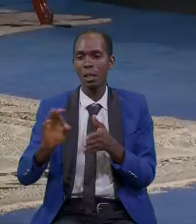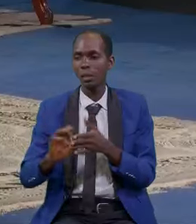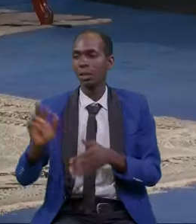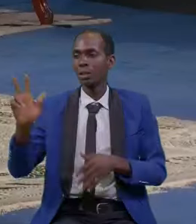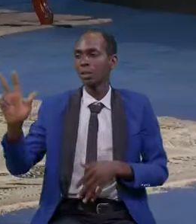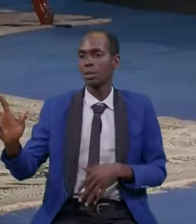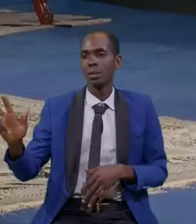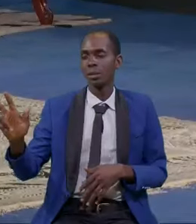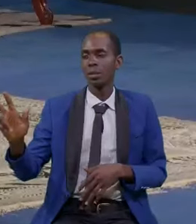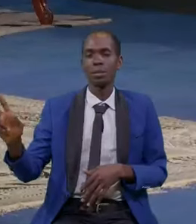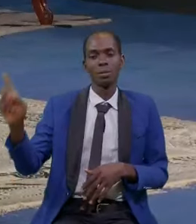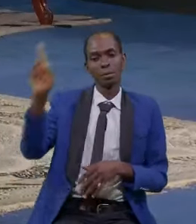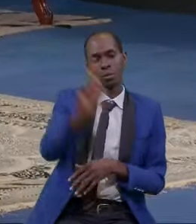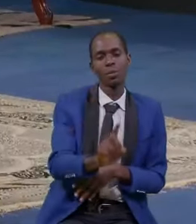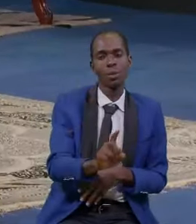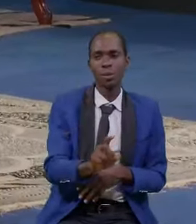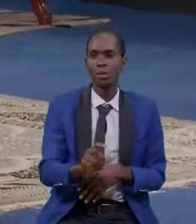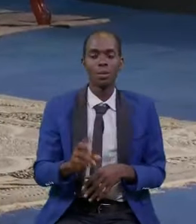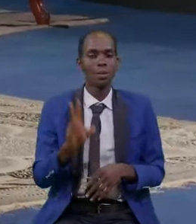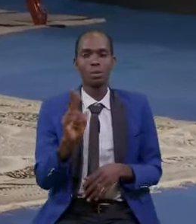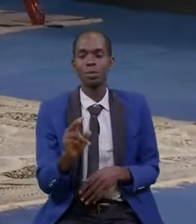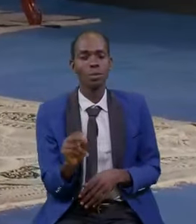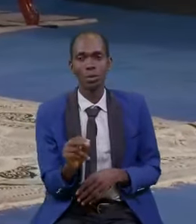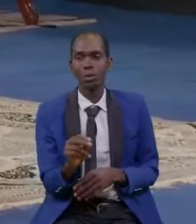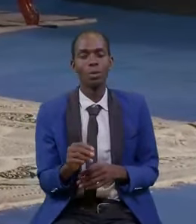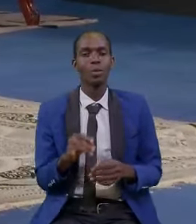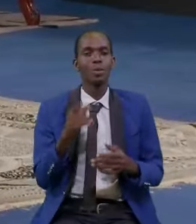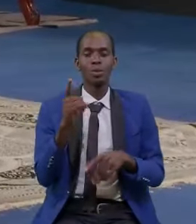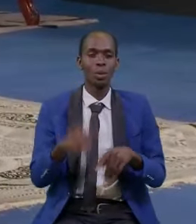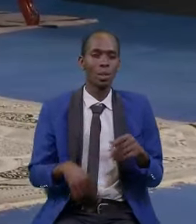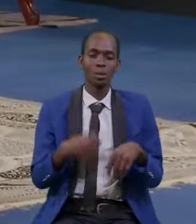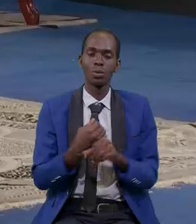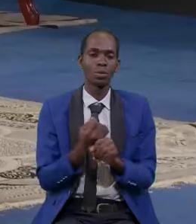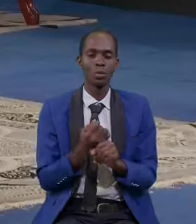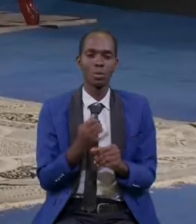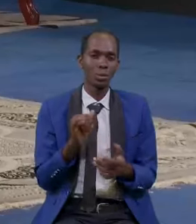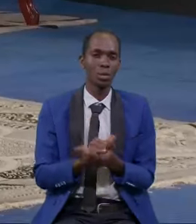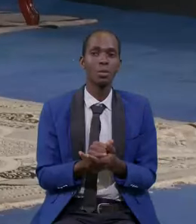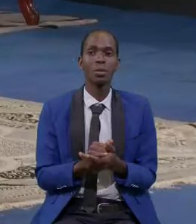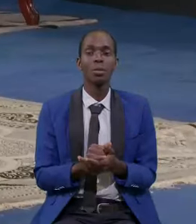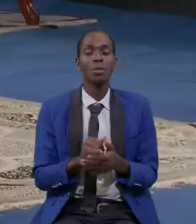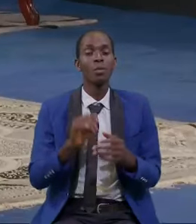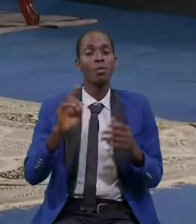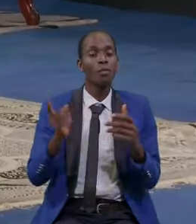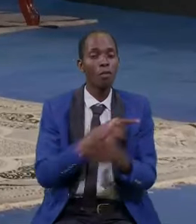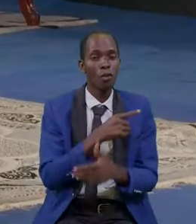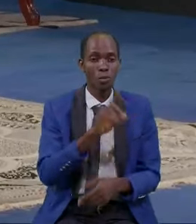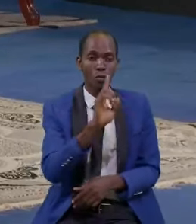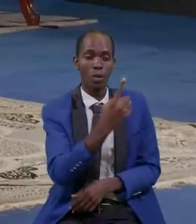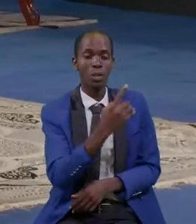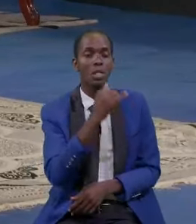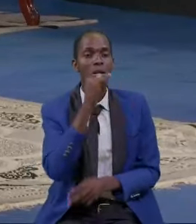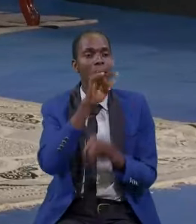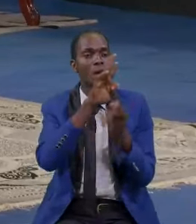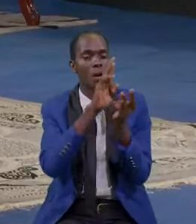put it as the only thing. Number one thing in your life, repent ye, therefore, turn around.